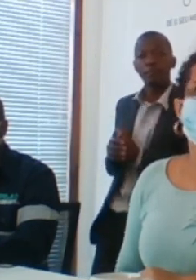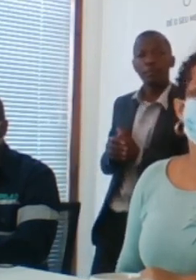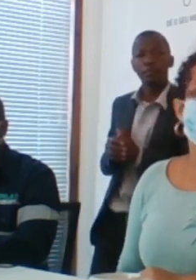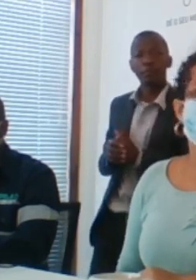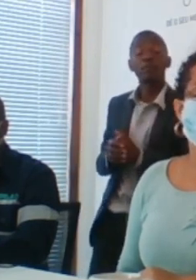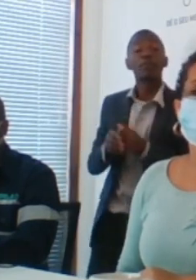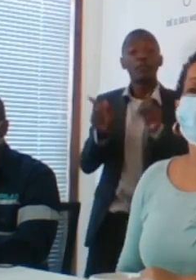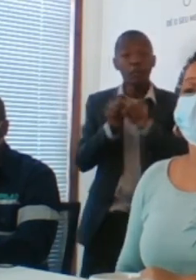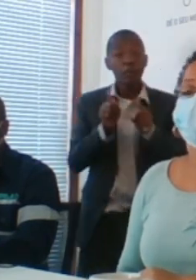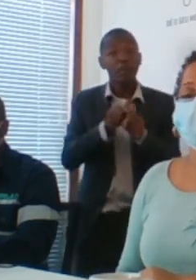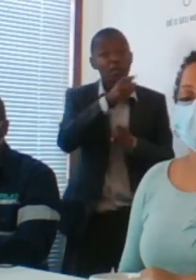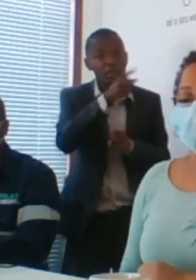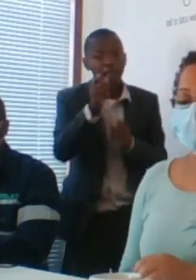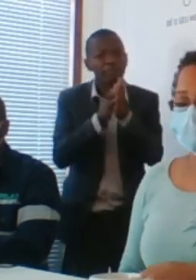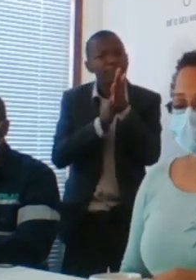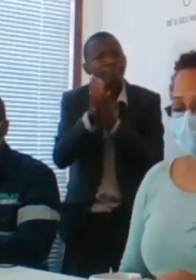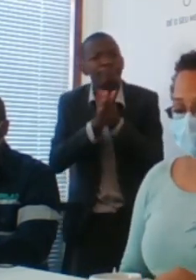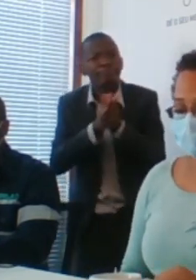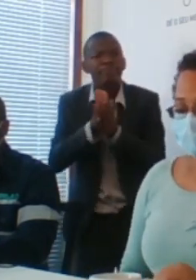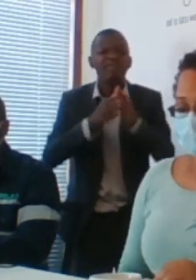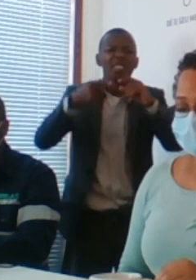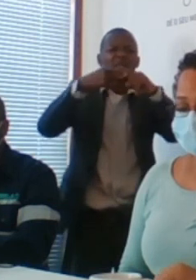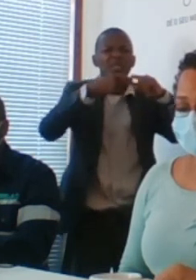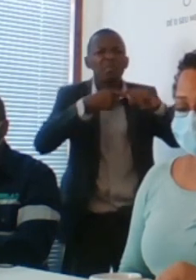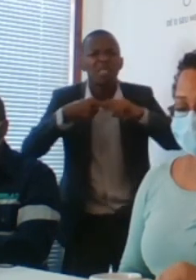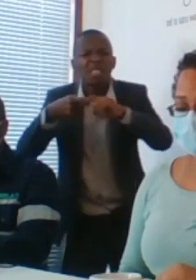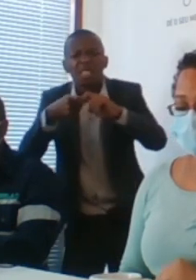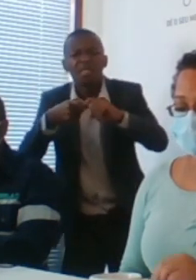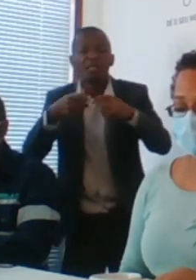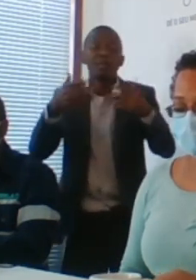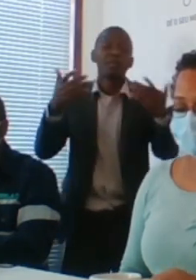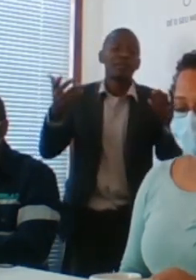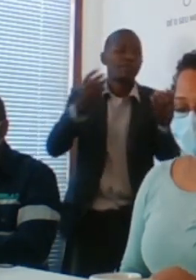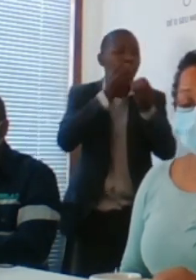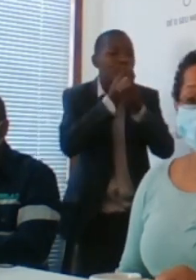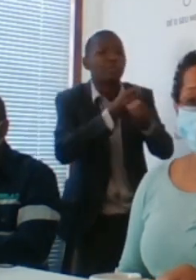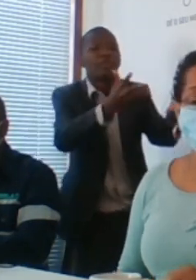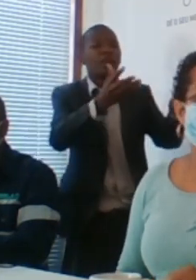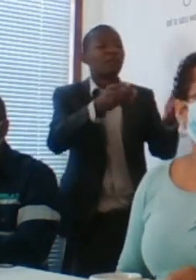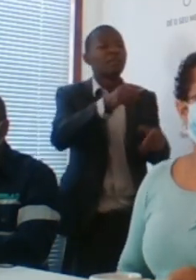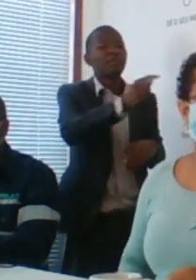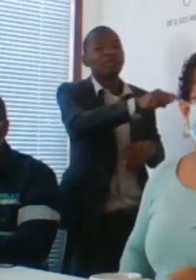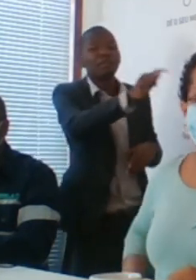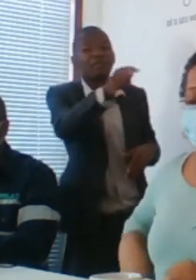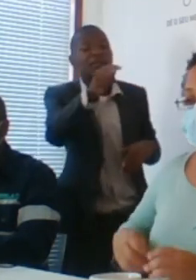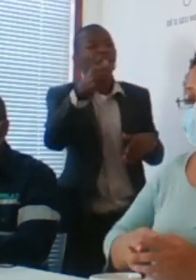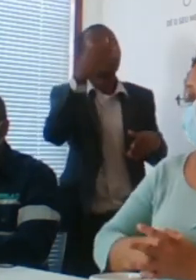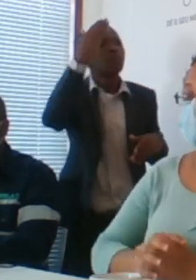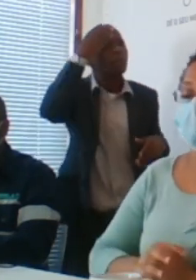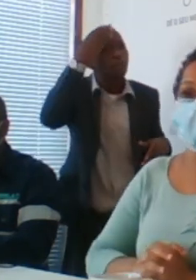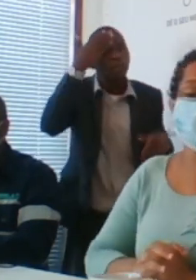this opportunity to share with a lot of families that a disabled person can grow up